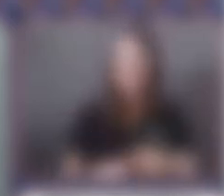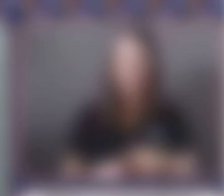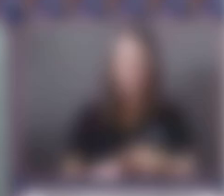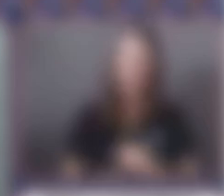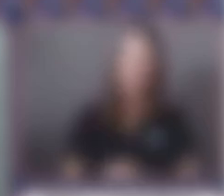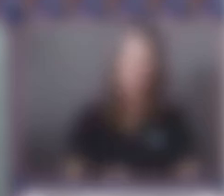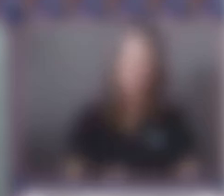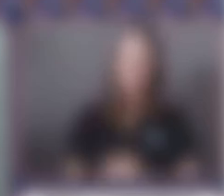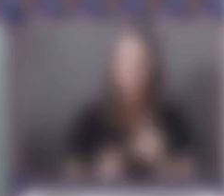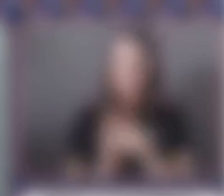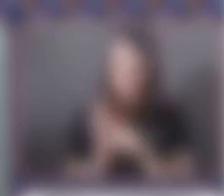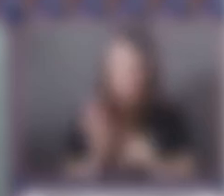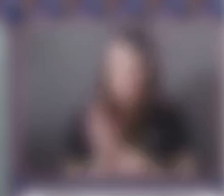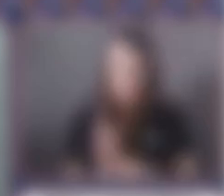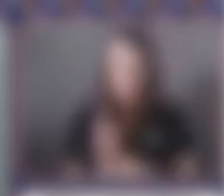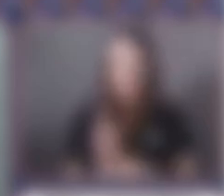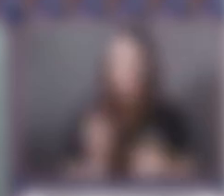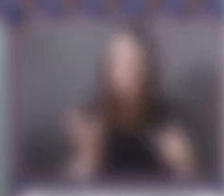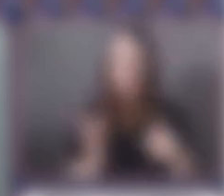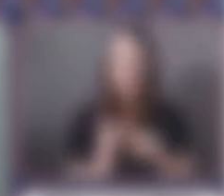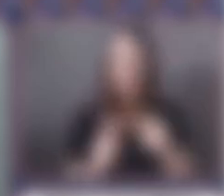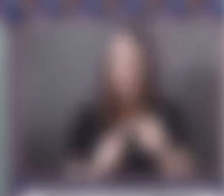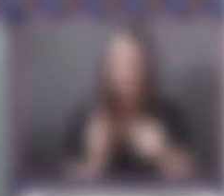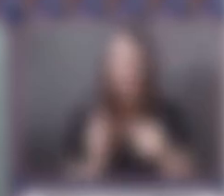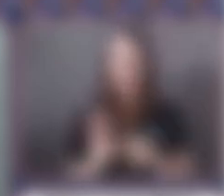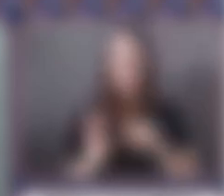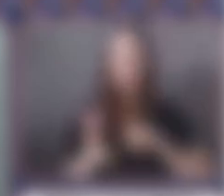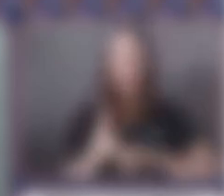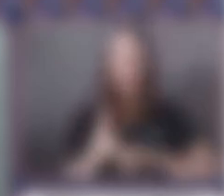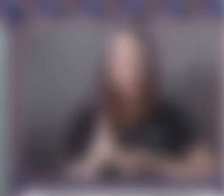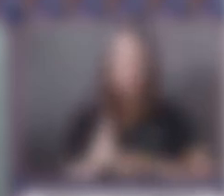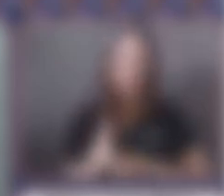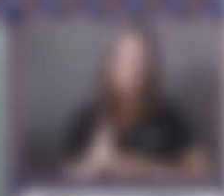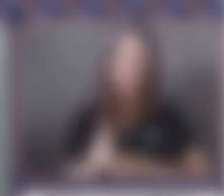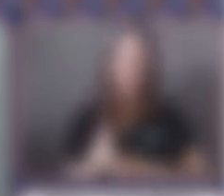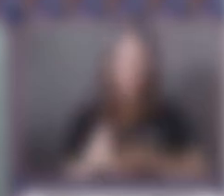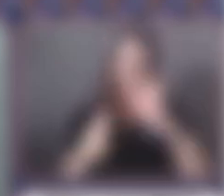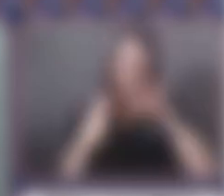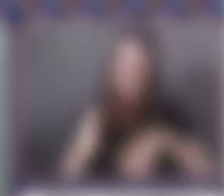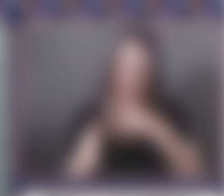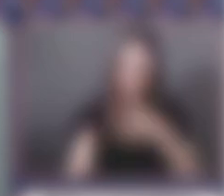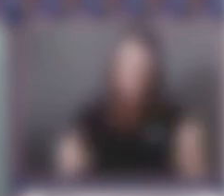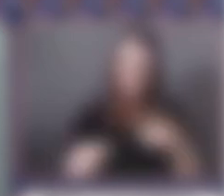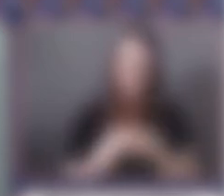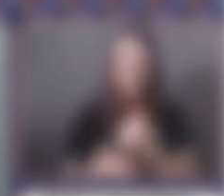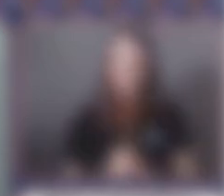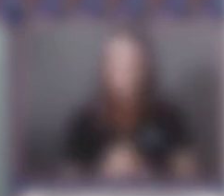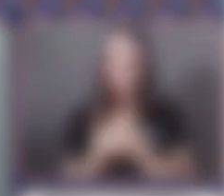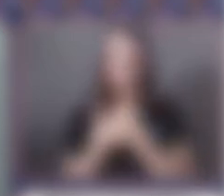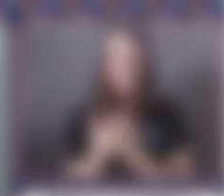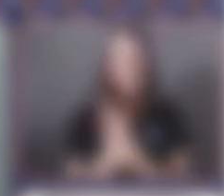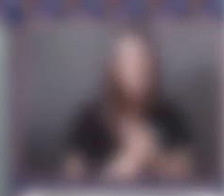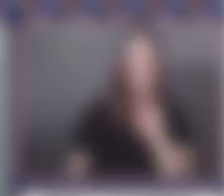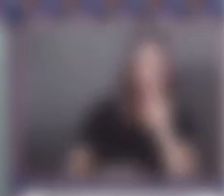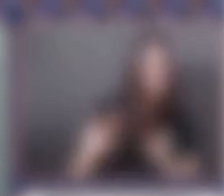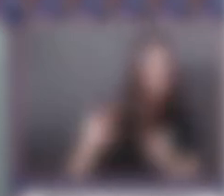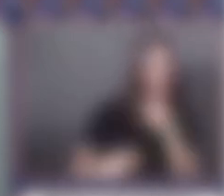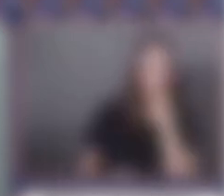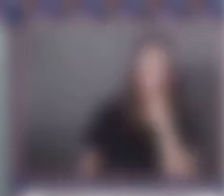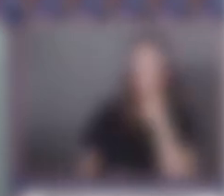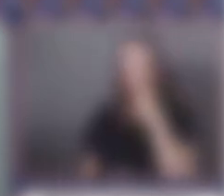as APTOS, that will be used to determine what is and is not an NDIS supports. These rules will be